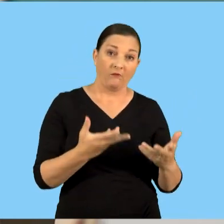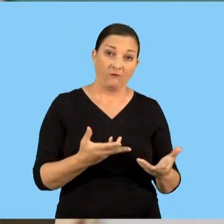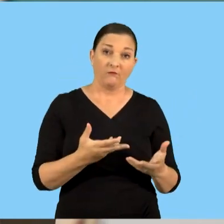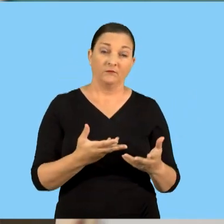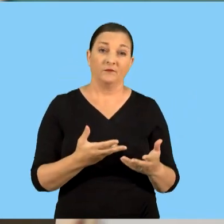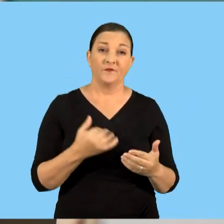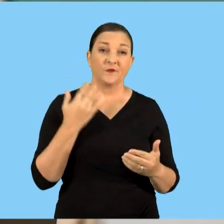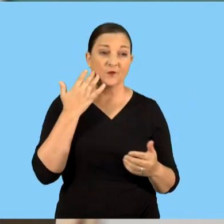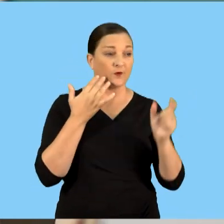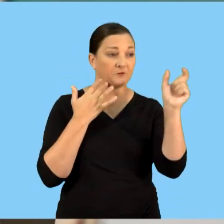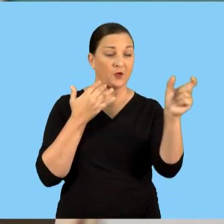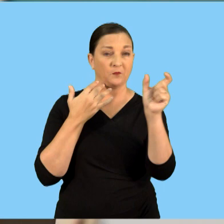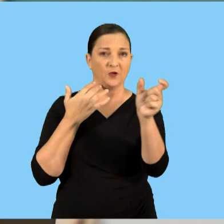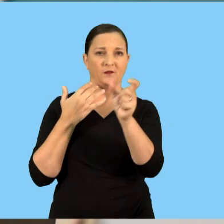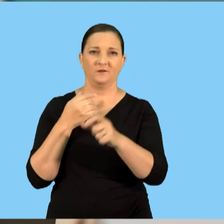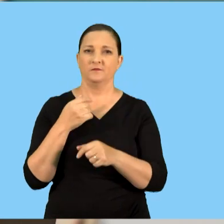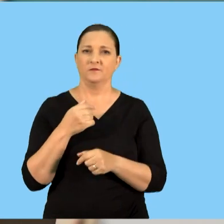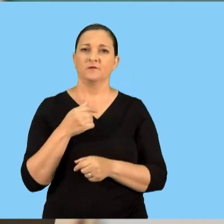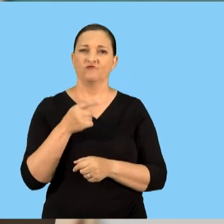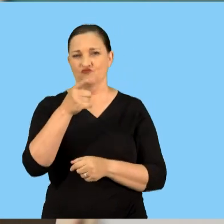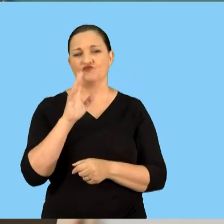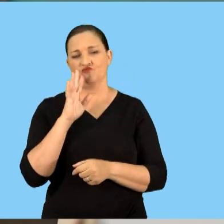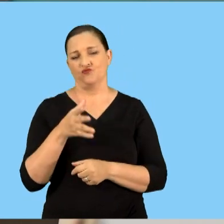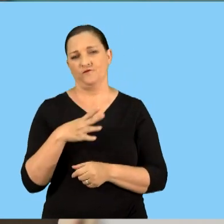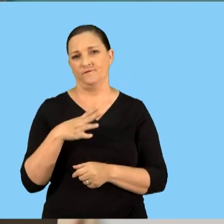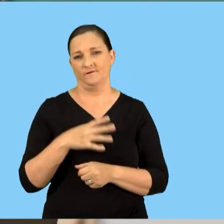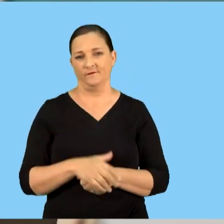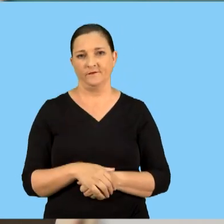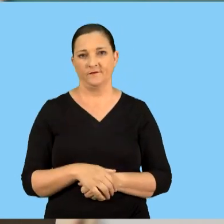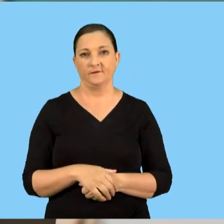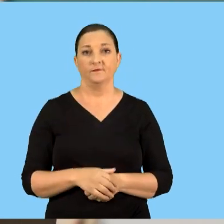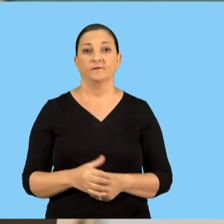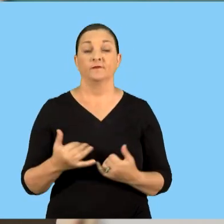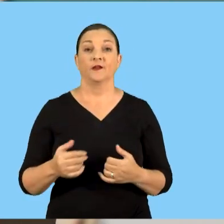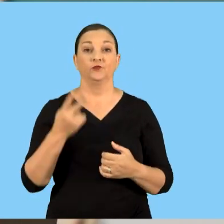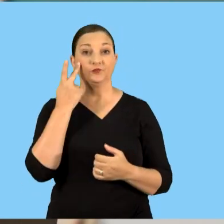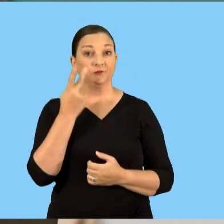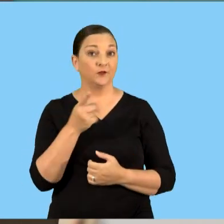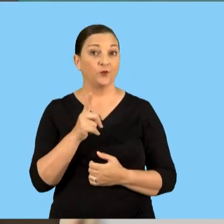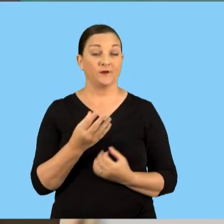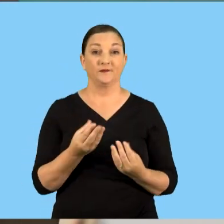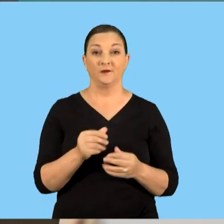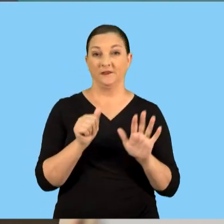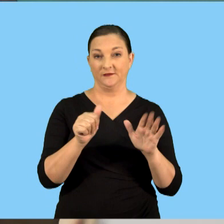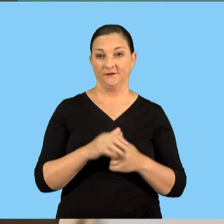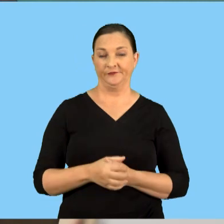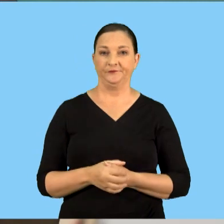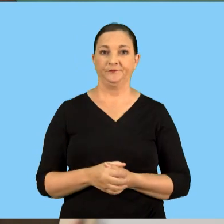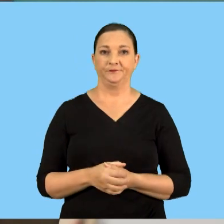to apply while solving for multiple operations, then you will be okay. Let's look at number